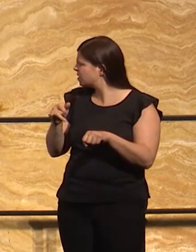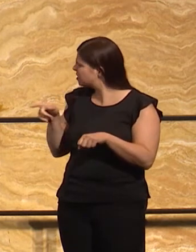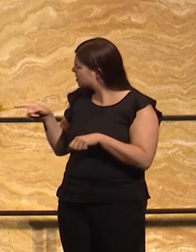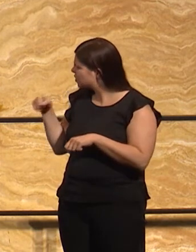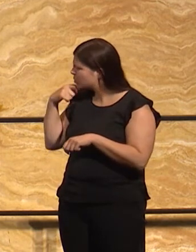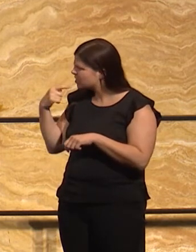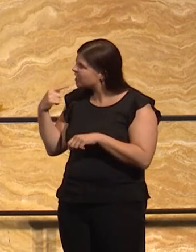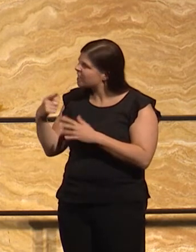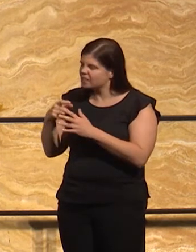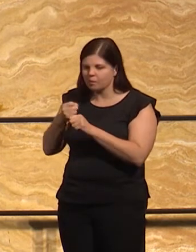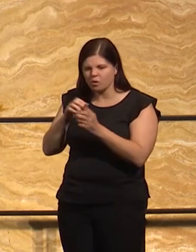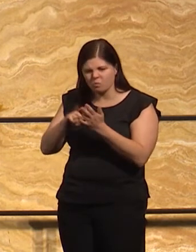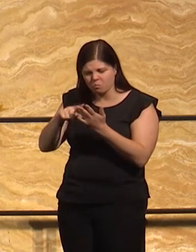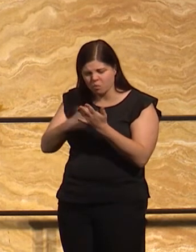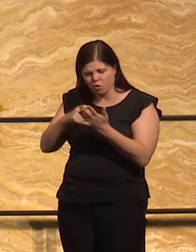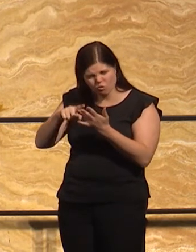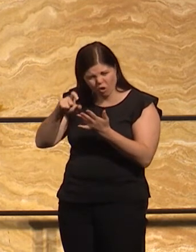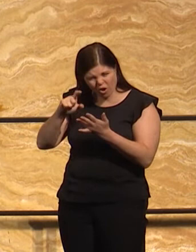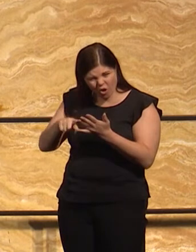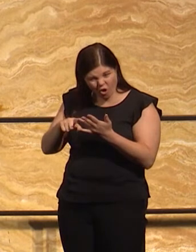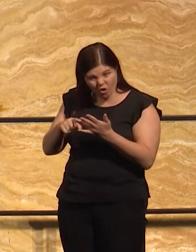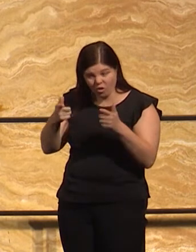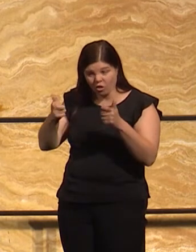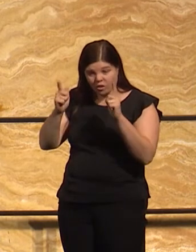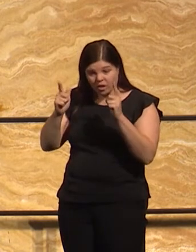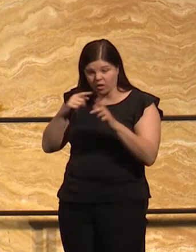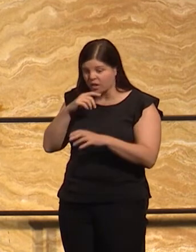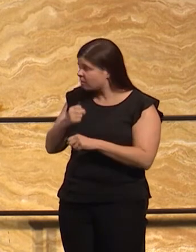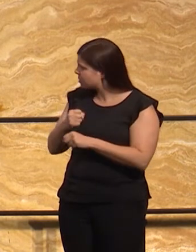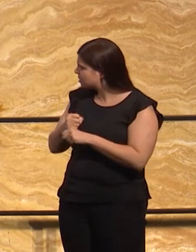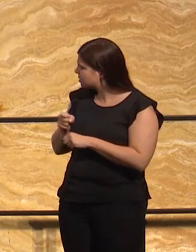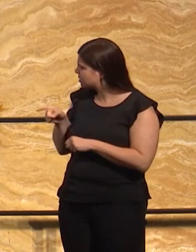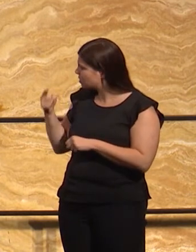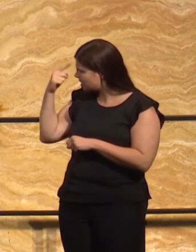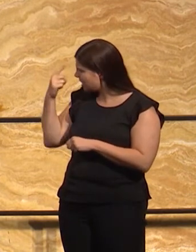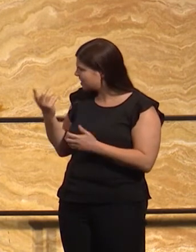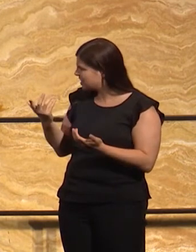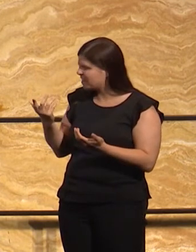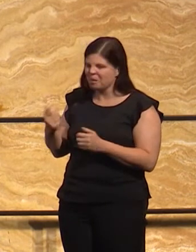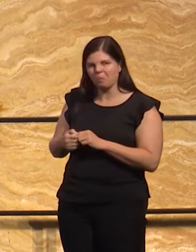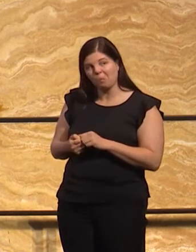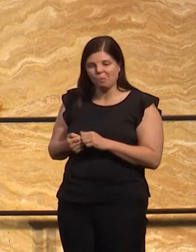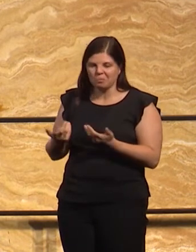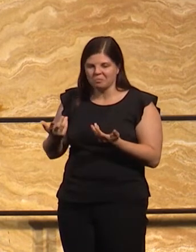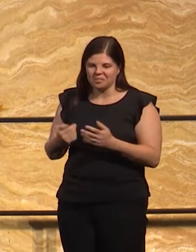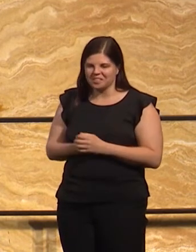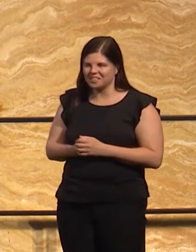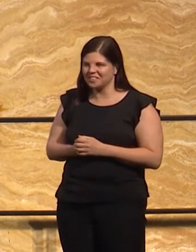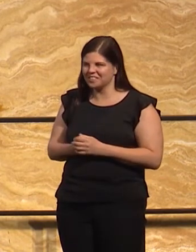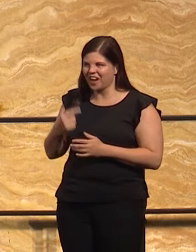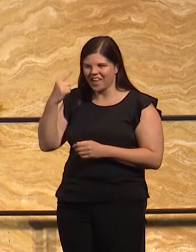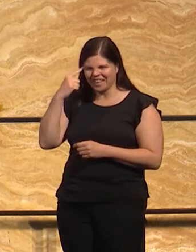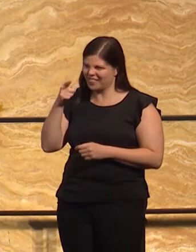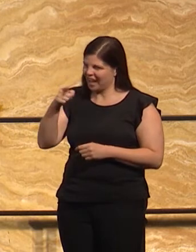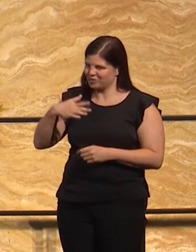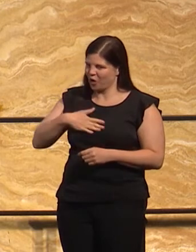Morocco is authoritarian? A monarchy is authoritarian in that sense? Or are we talking about constitutional? I